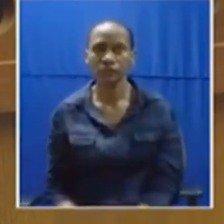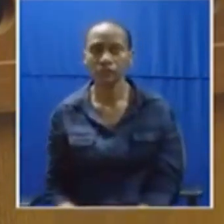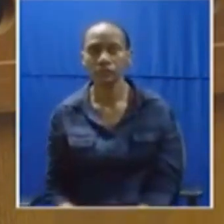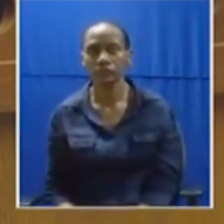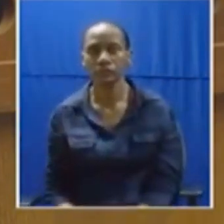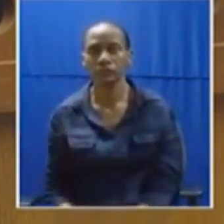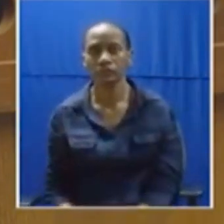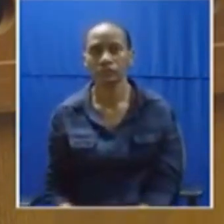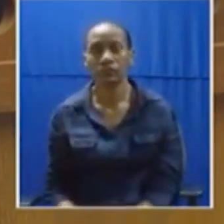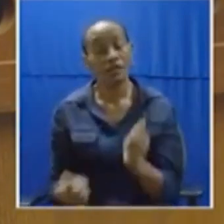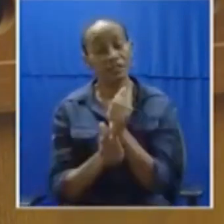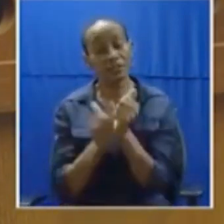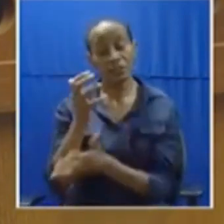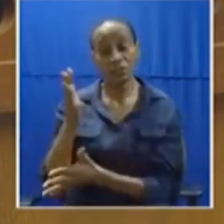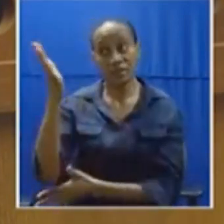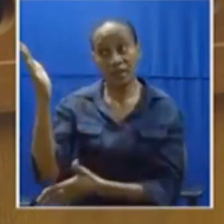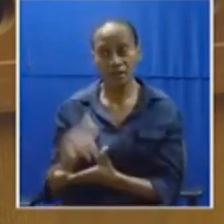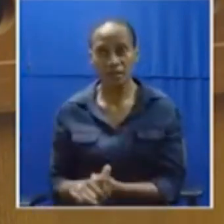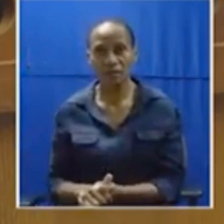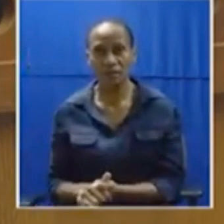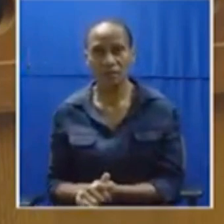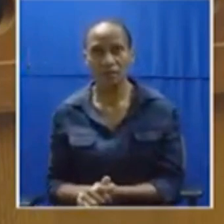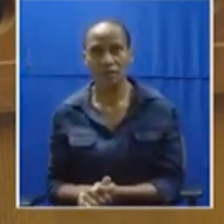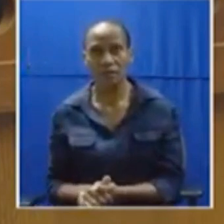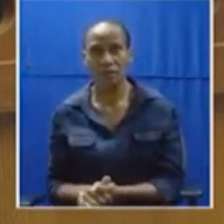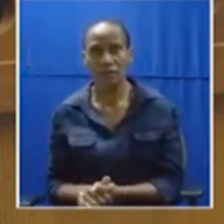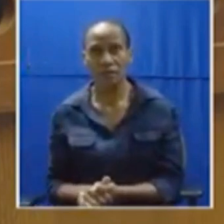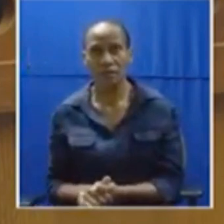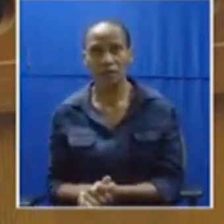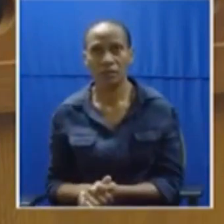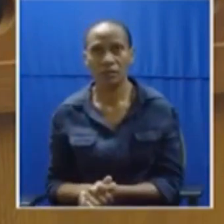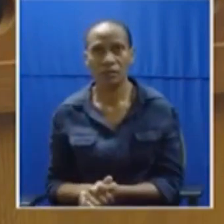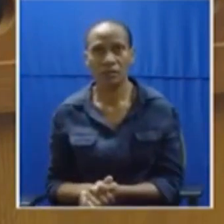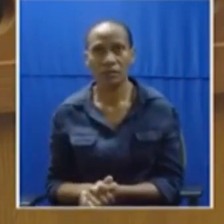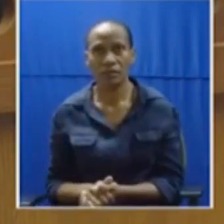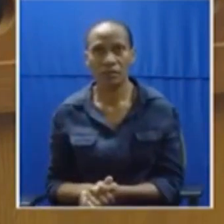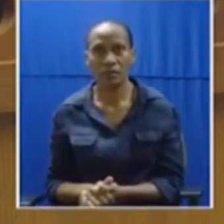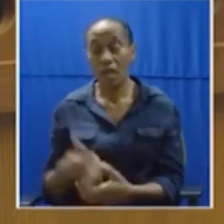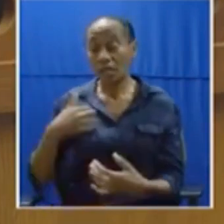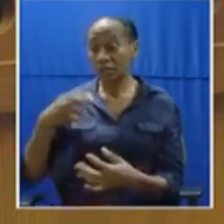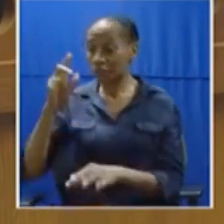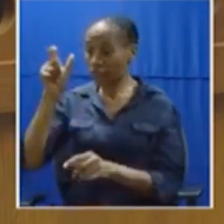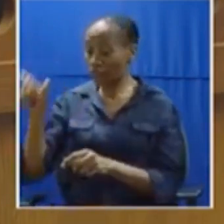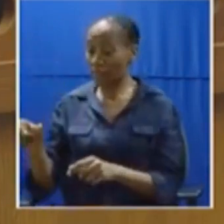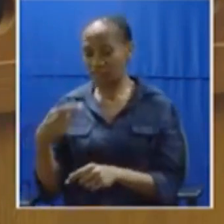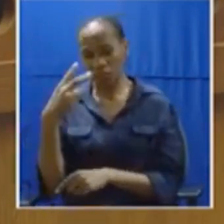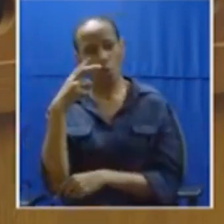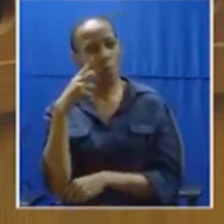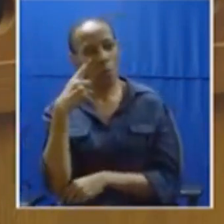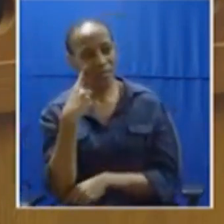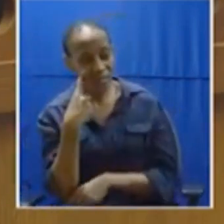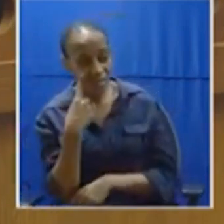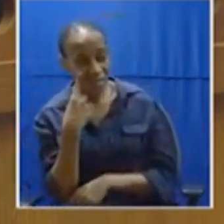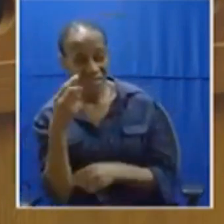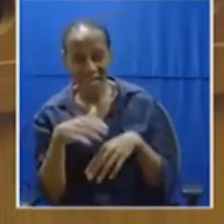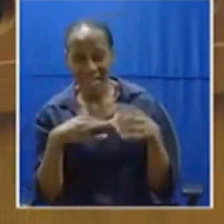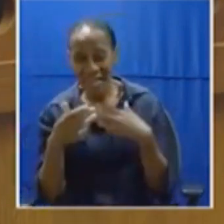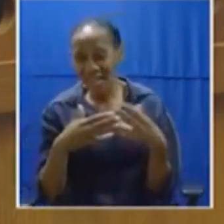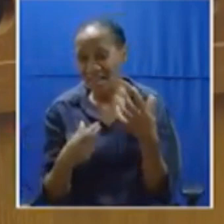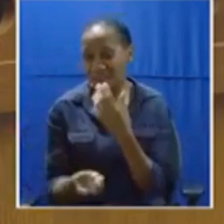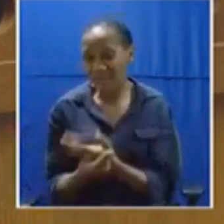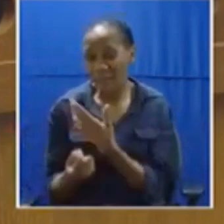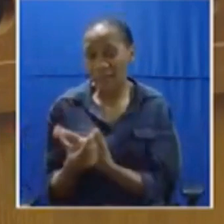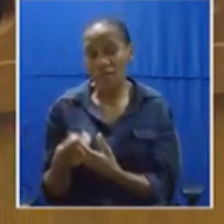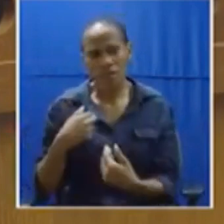Deputy Speaker, there is nothing quite like a witness in a box singing like a canary to get criminals worried. What we have witnessed at the Zondo Commission